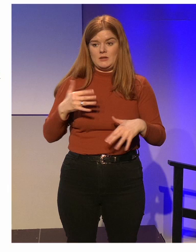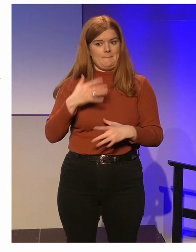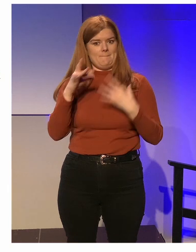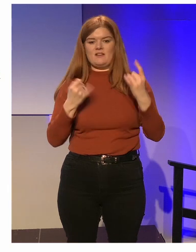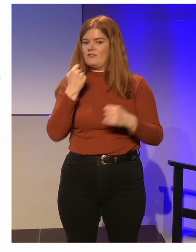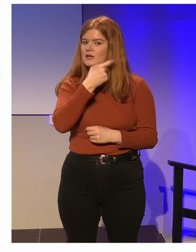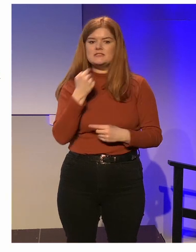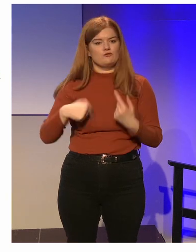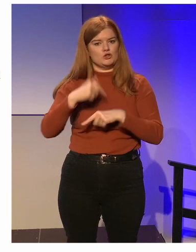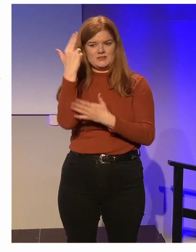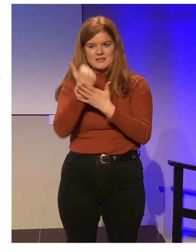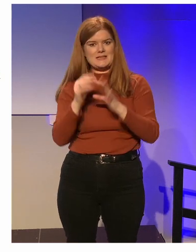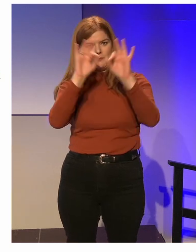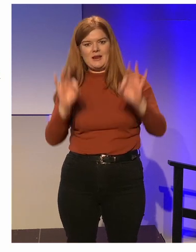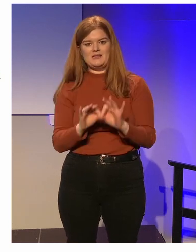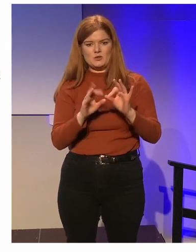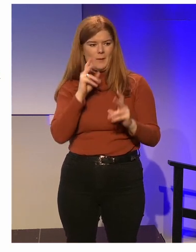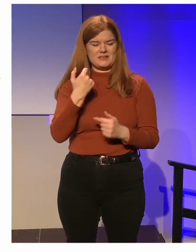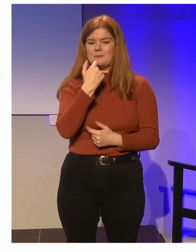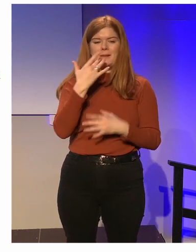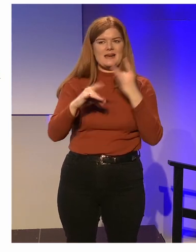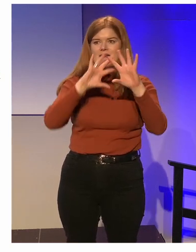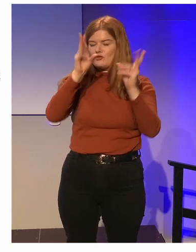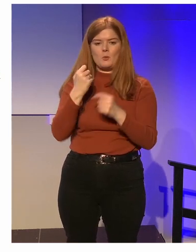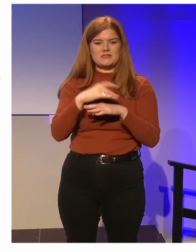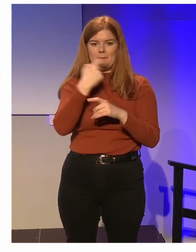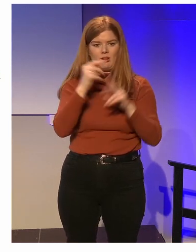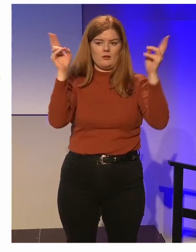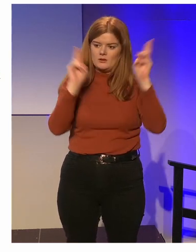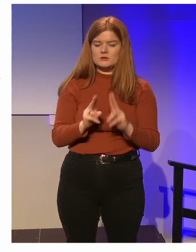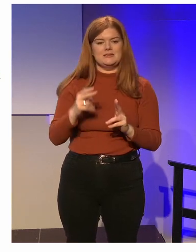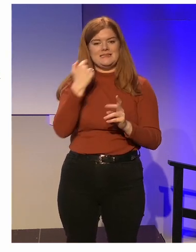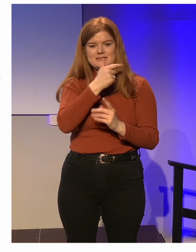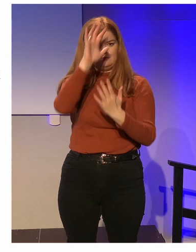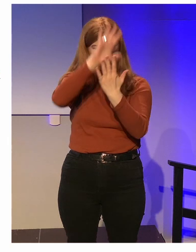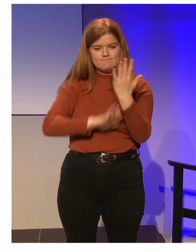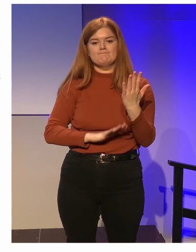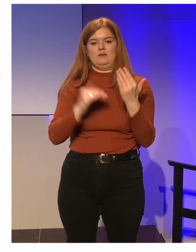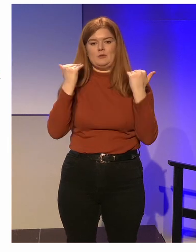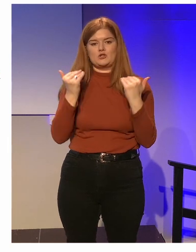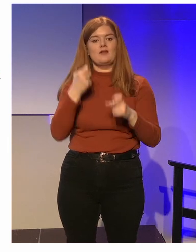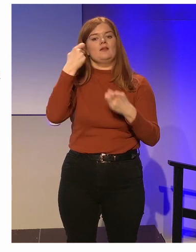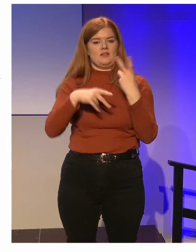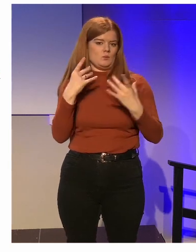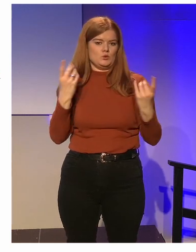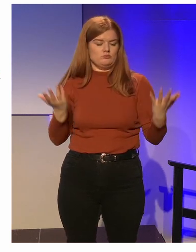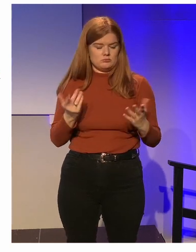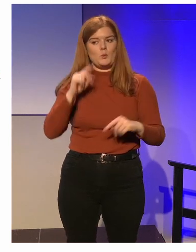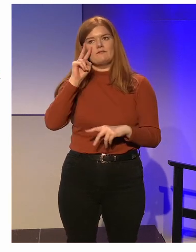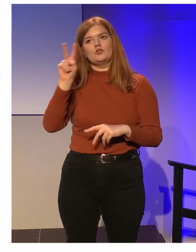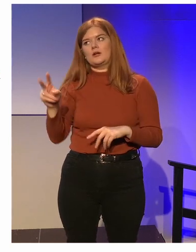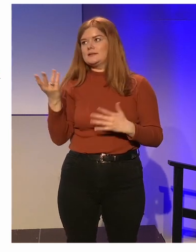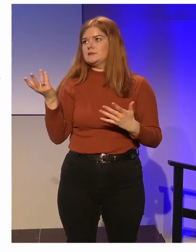made it easier to design that template because it simplified the template down. So then what we did is we looked